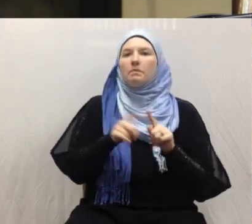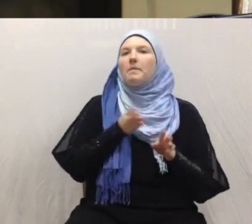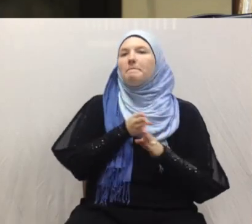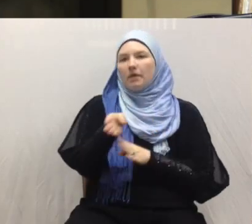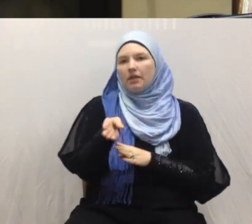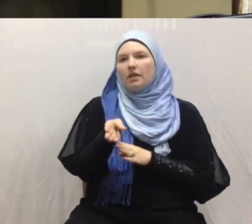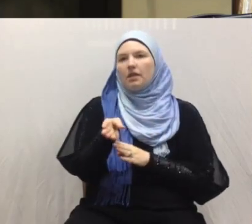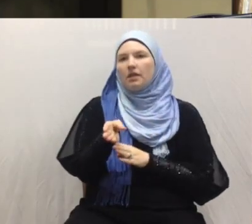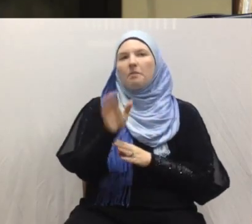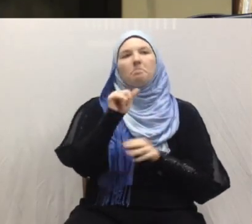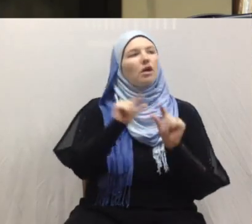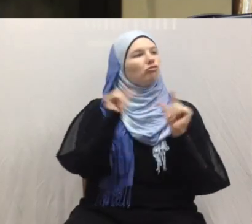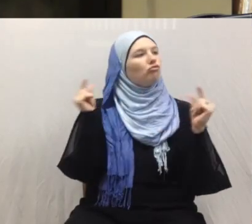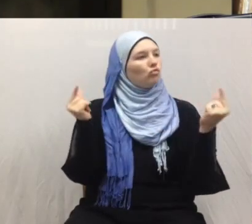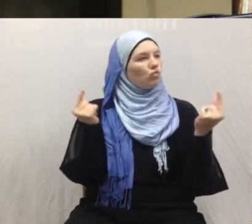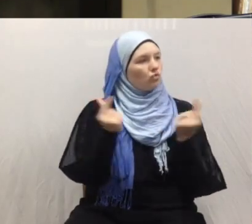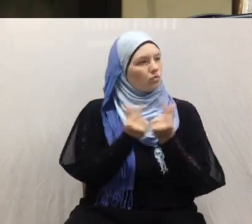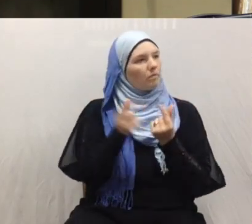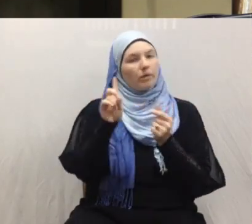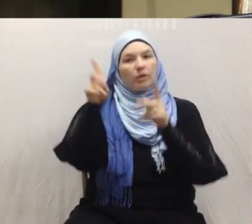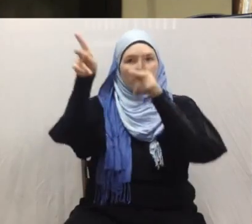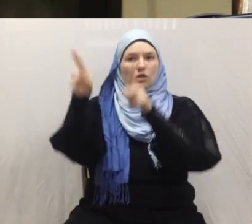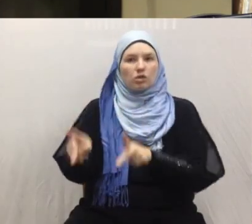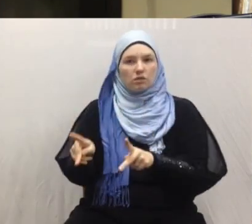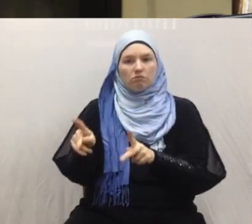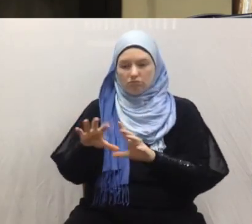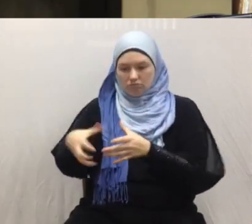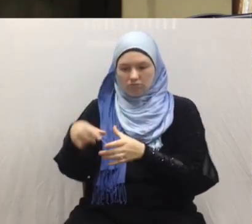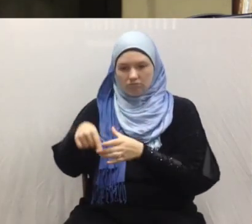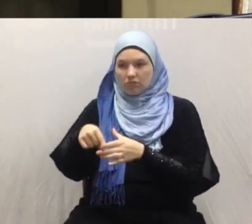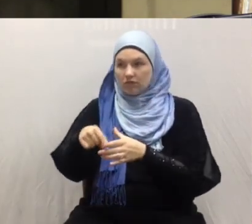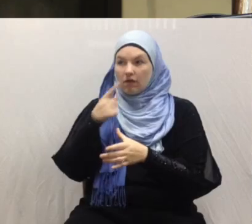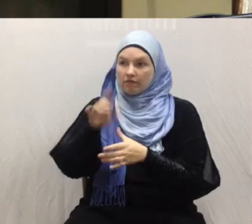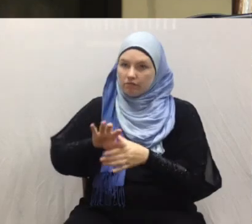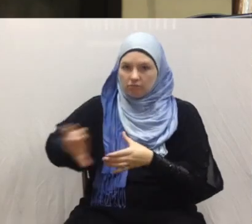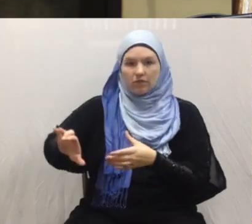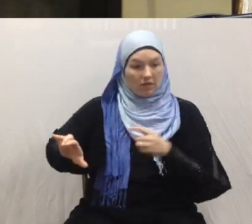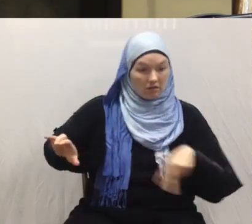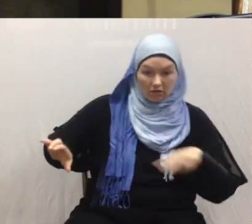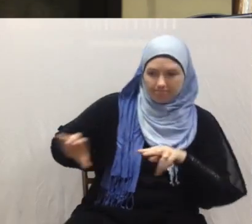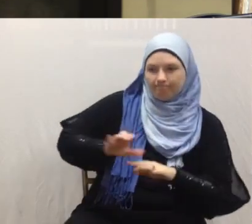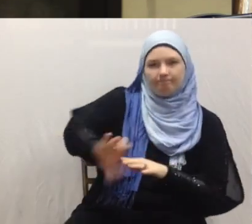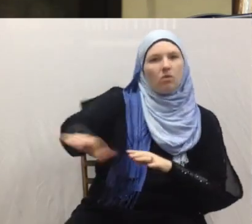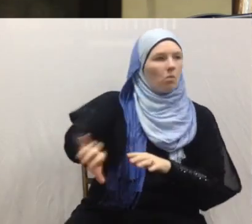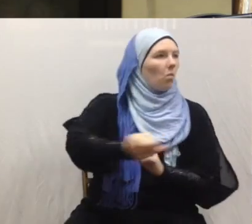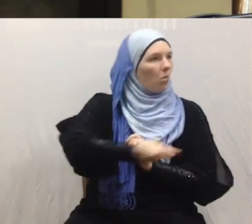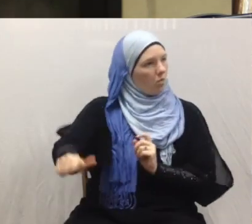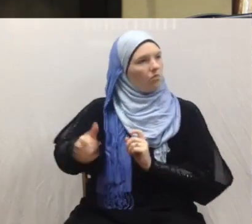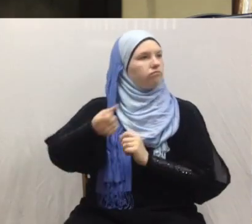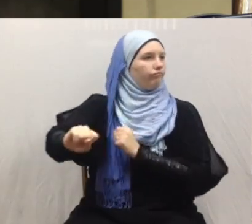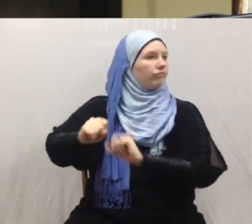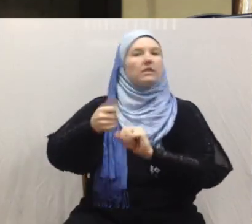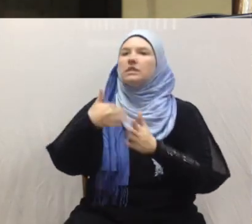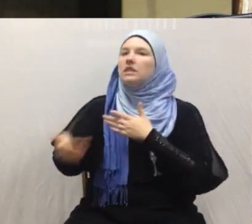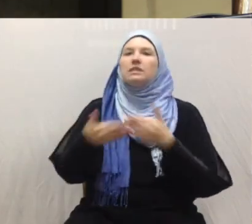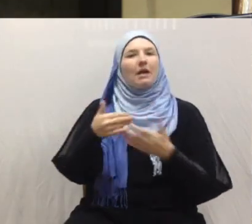by the group where the person belongs. even if it is one of them. This